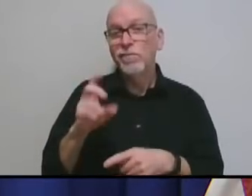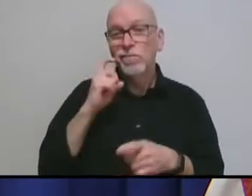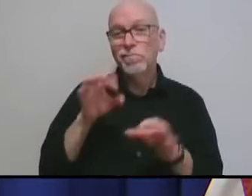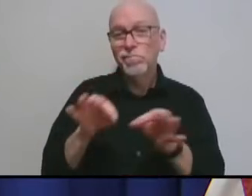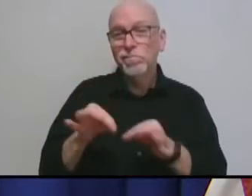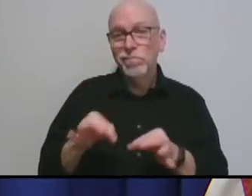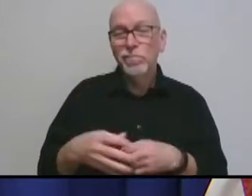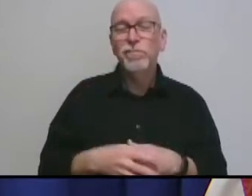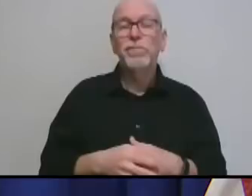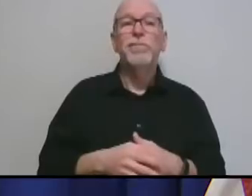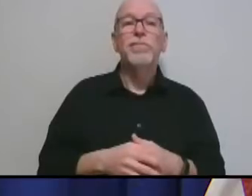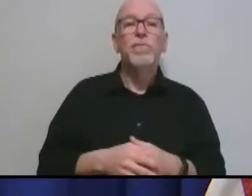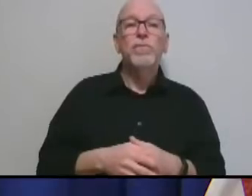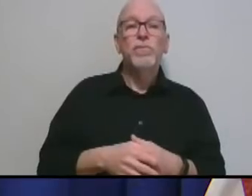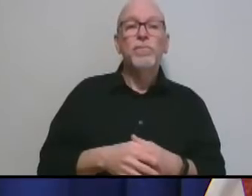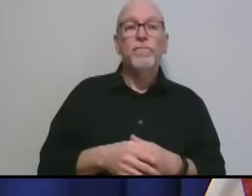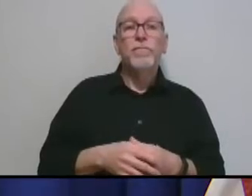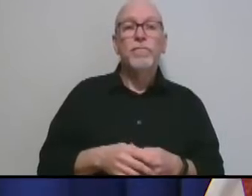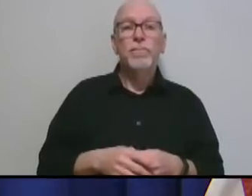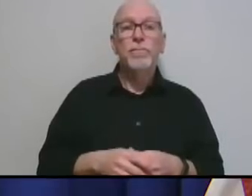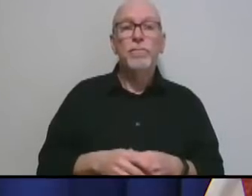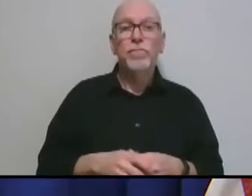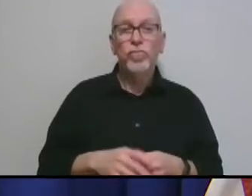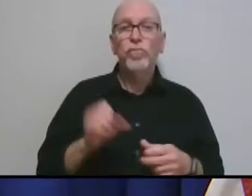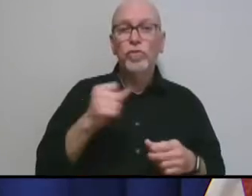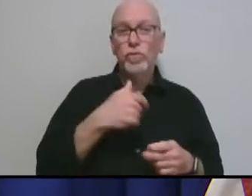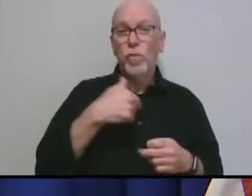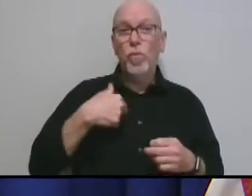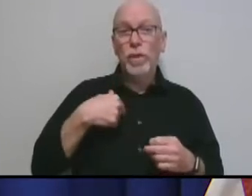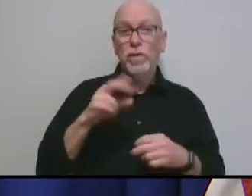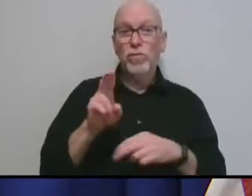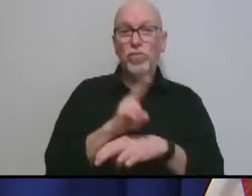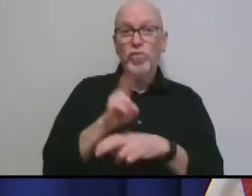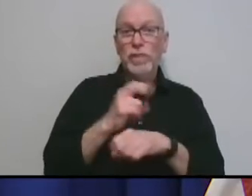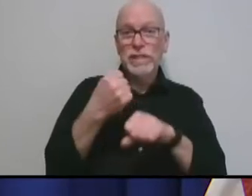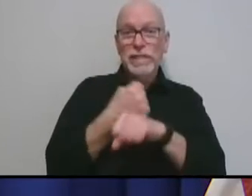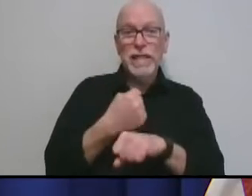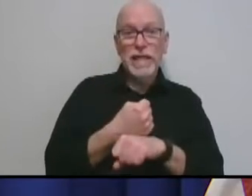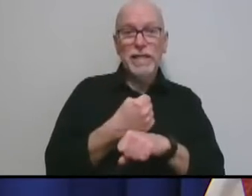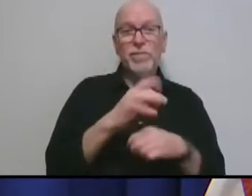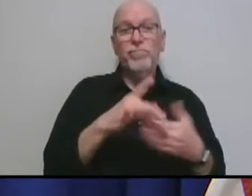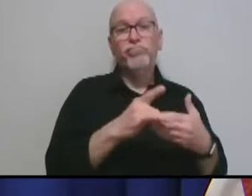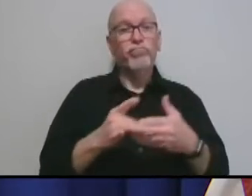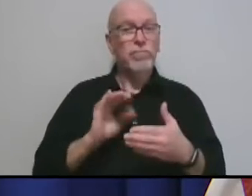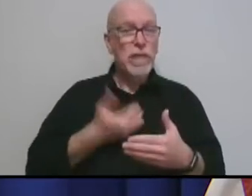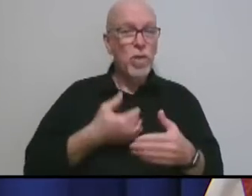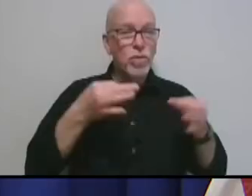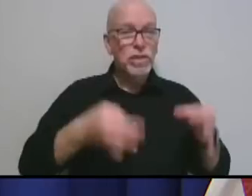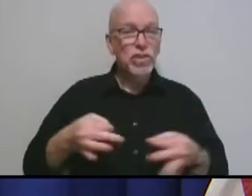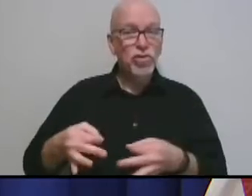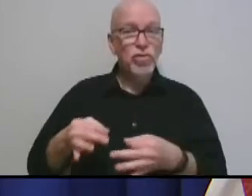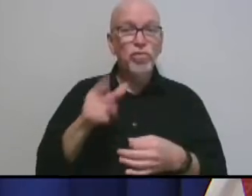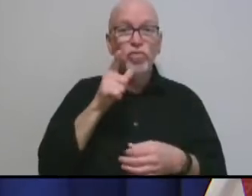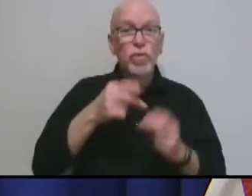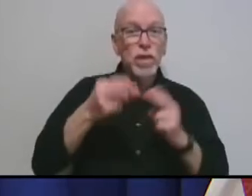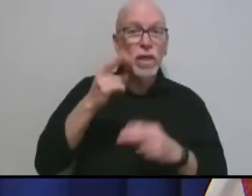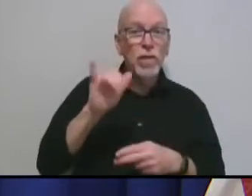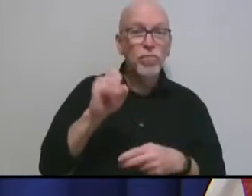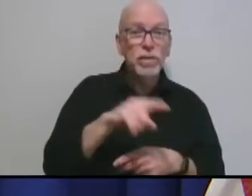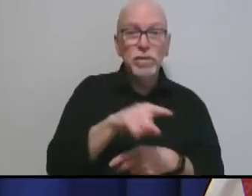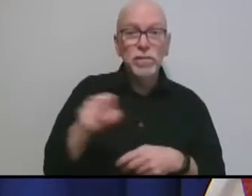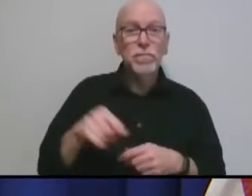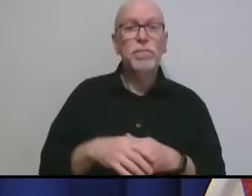hour spoke to. So we were using data to drive all our decisions about those who were most at risk.